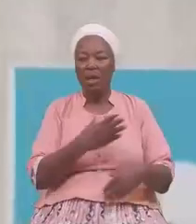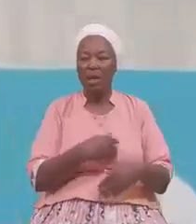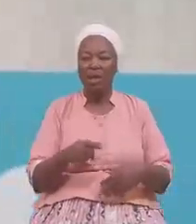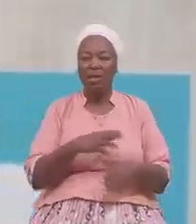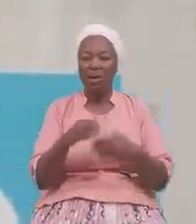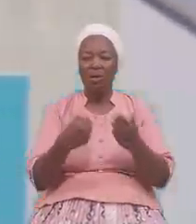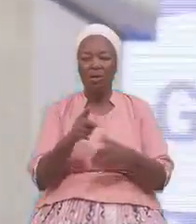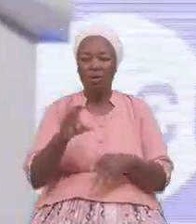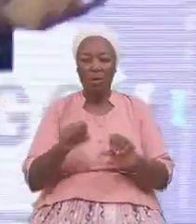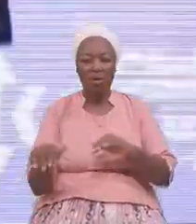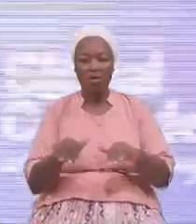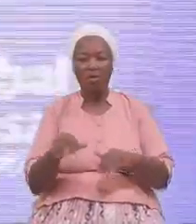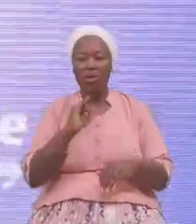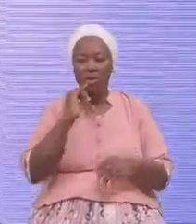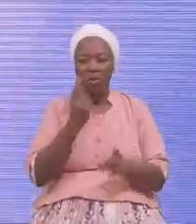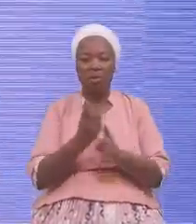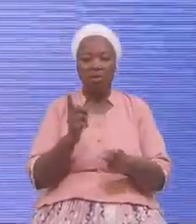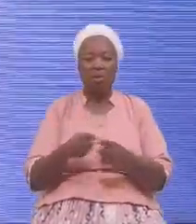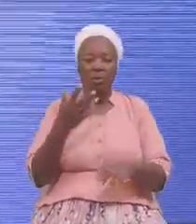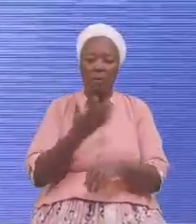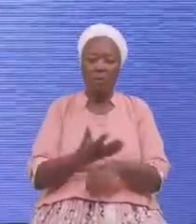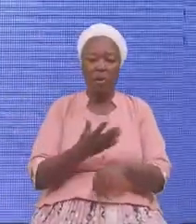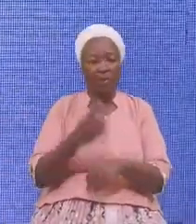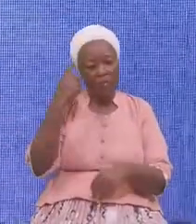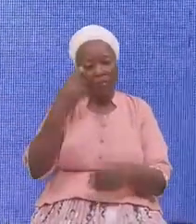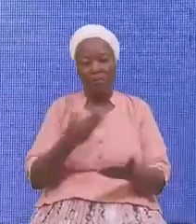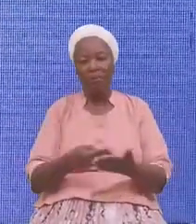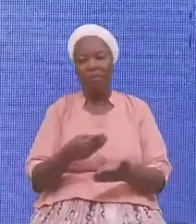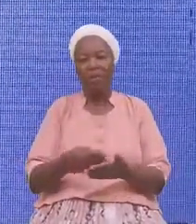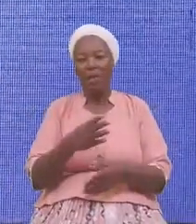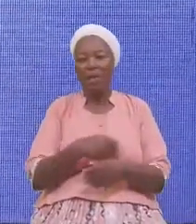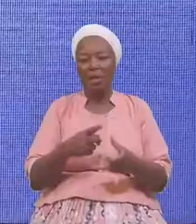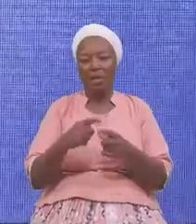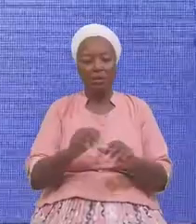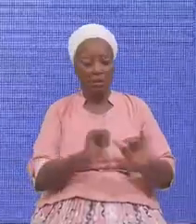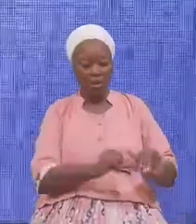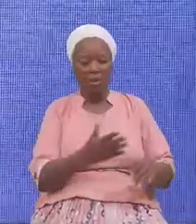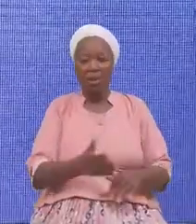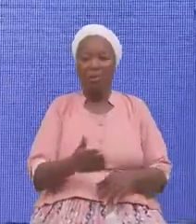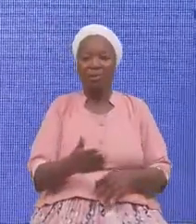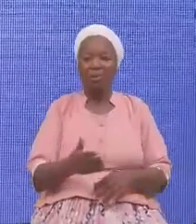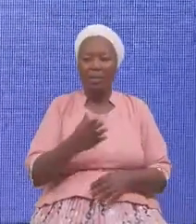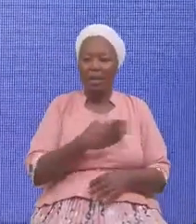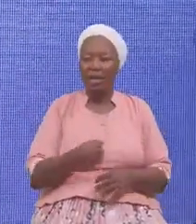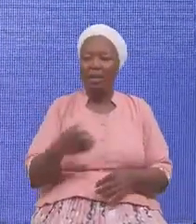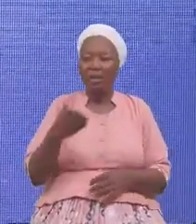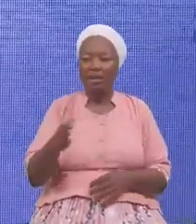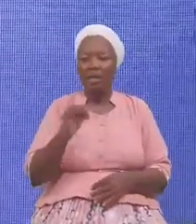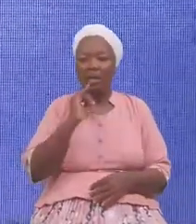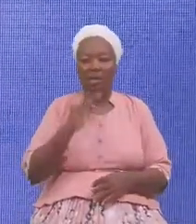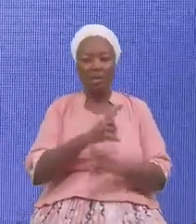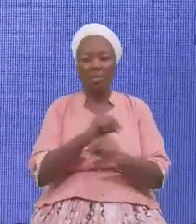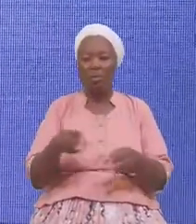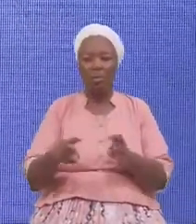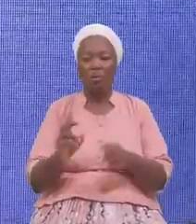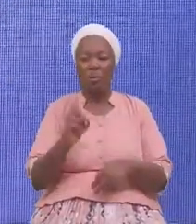could do is beg for alms, and you stay there, and there is nowhere you